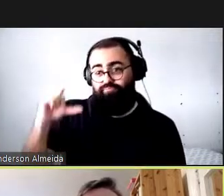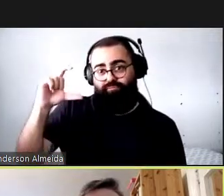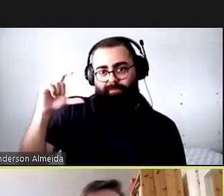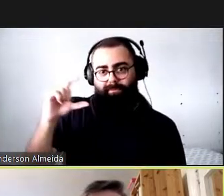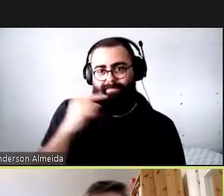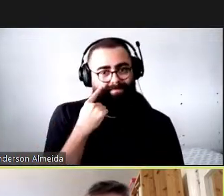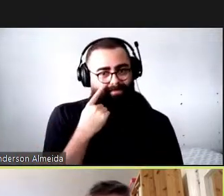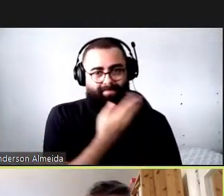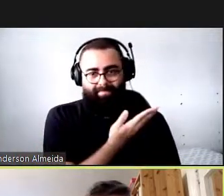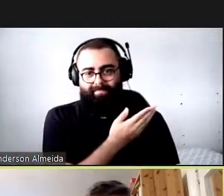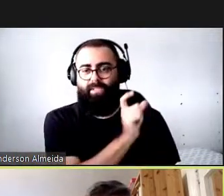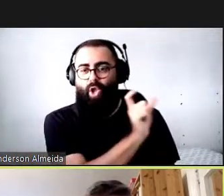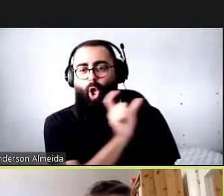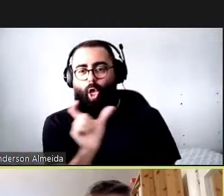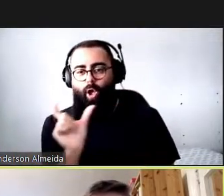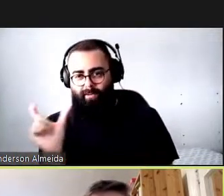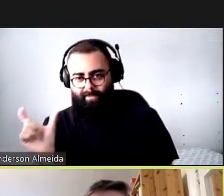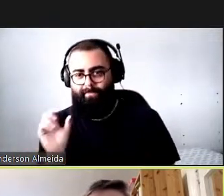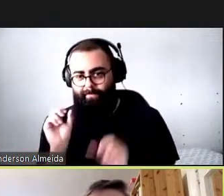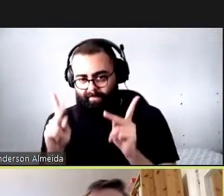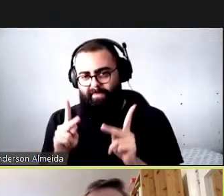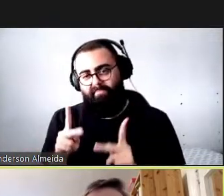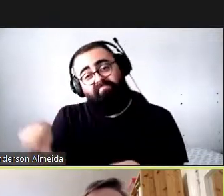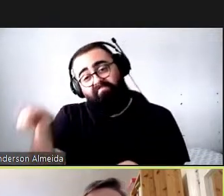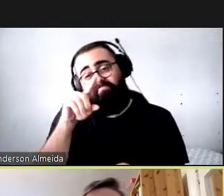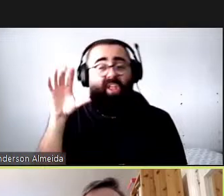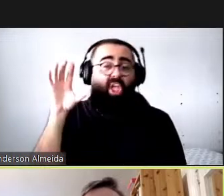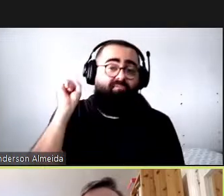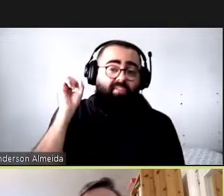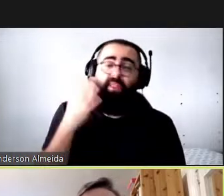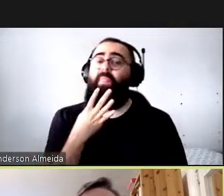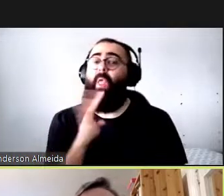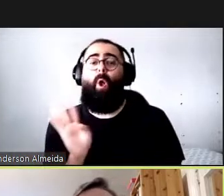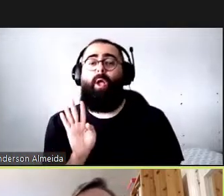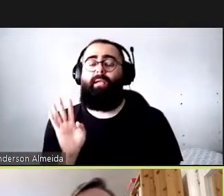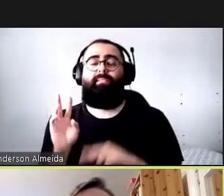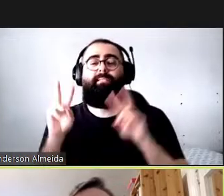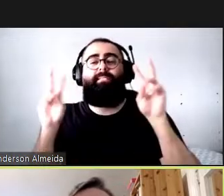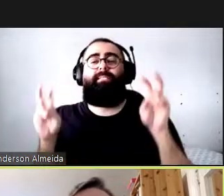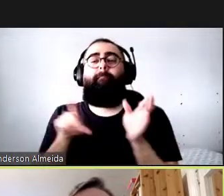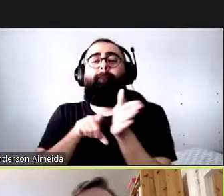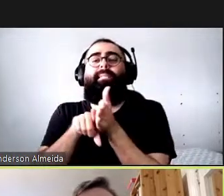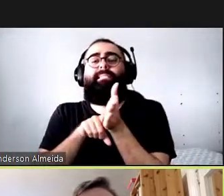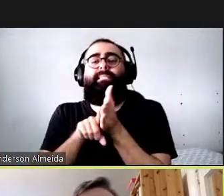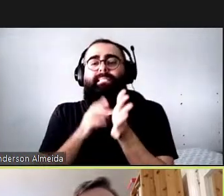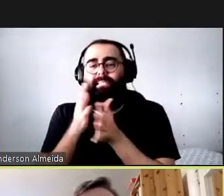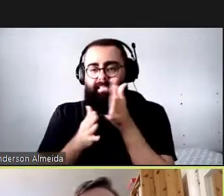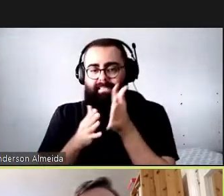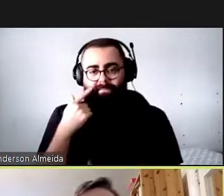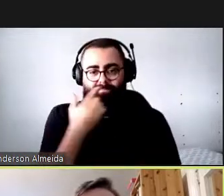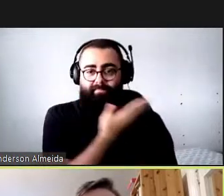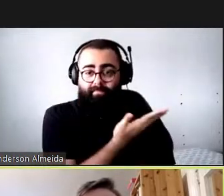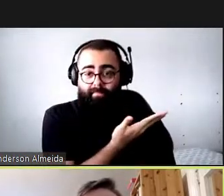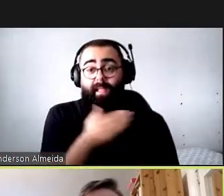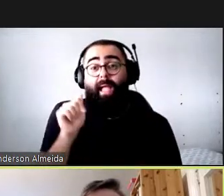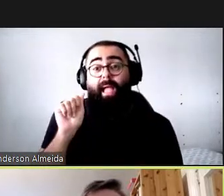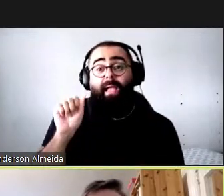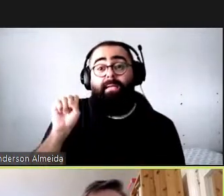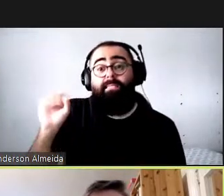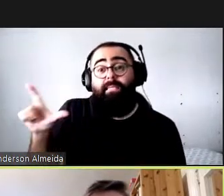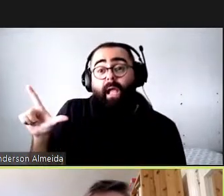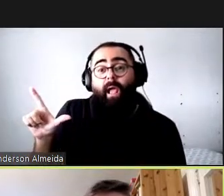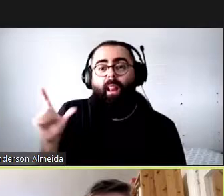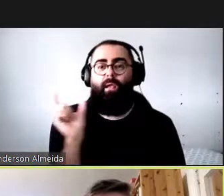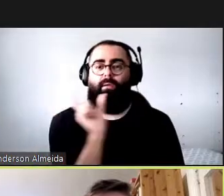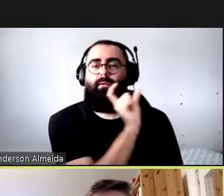So that's what we've got here, is just a gloss of the ASL utterances, and then a mark for